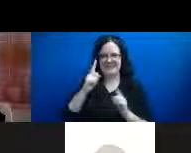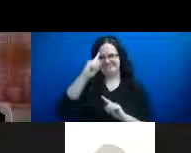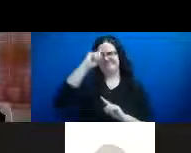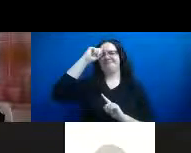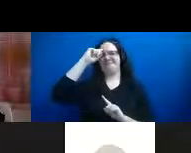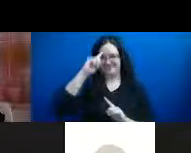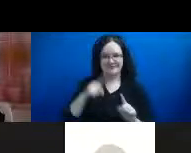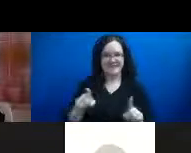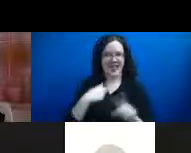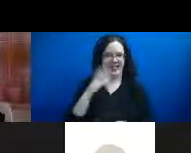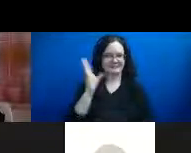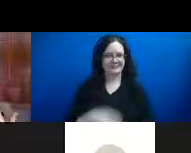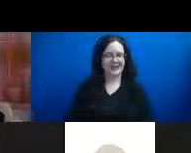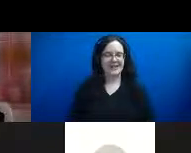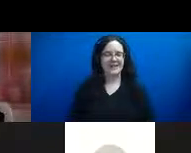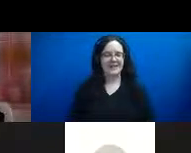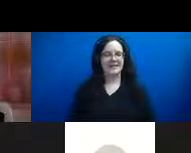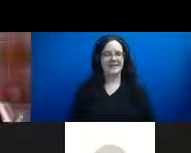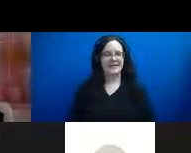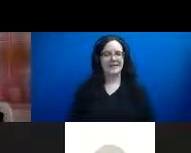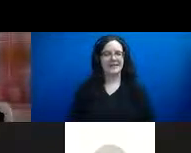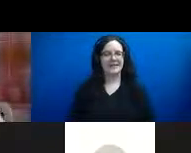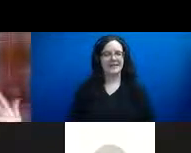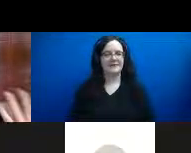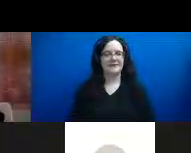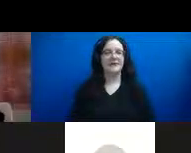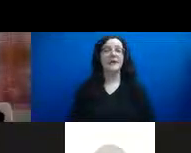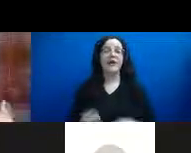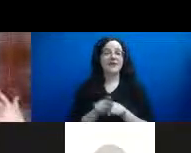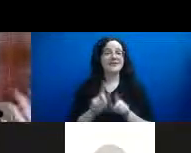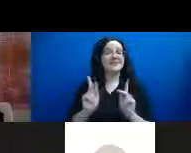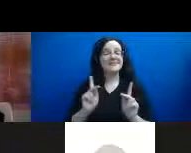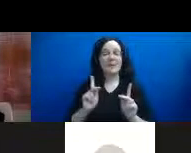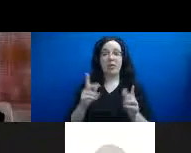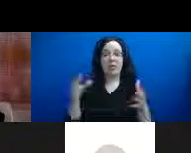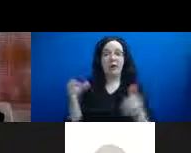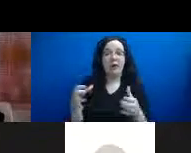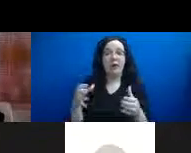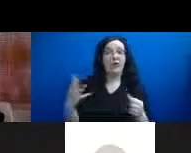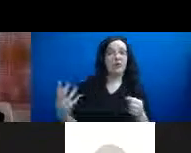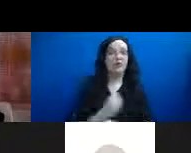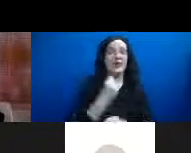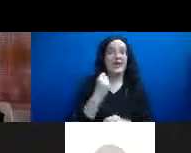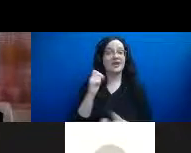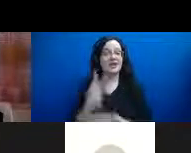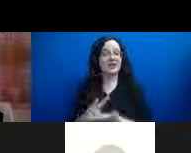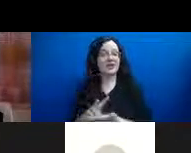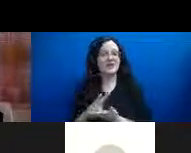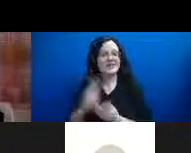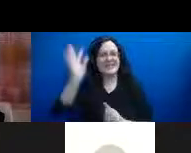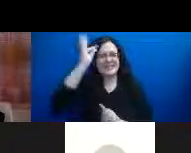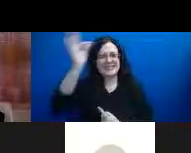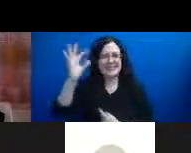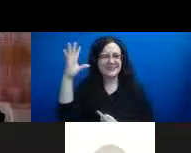this today. Also, again, people winning together, people losing together, near misses and what that feels like,